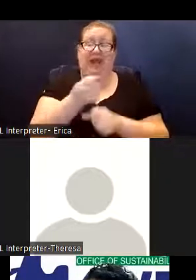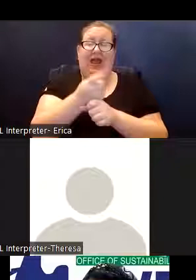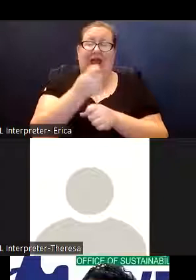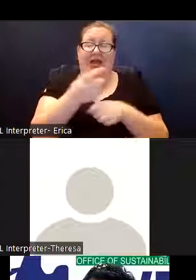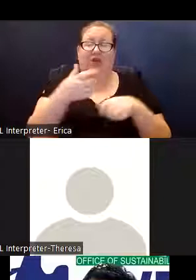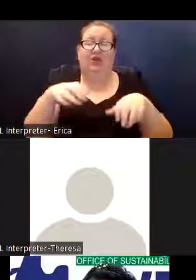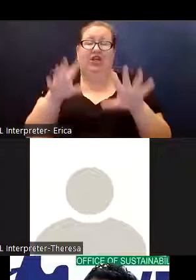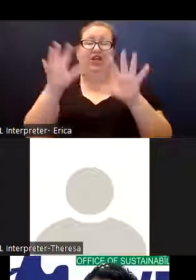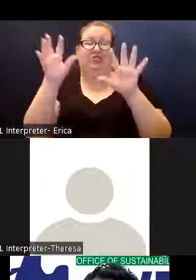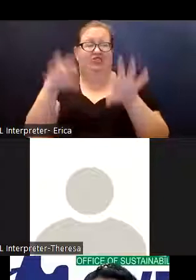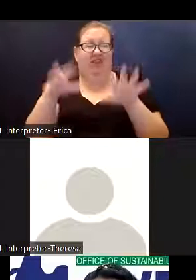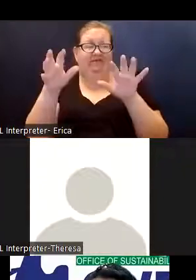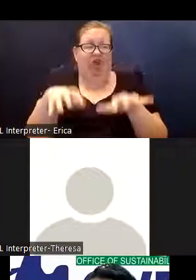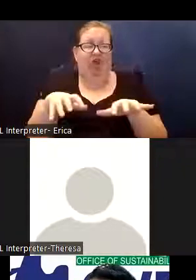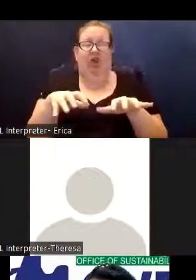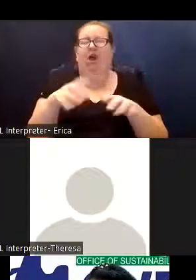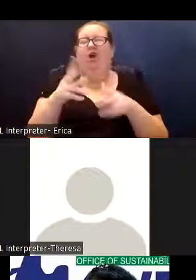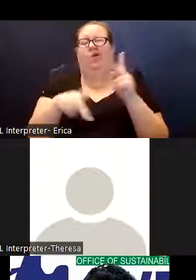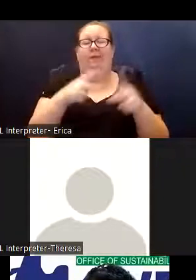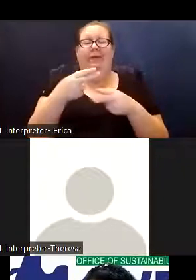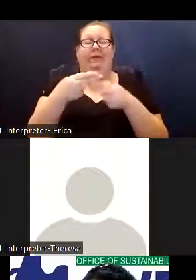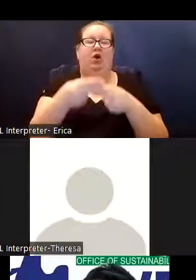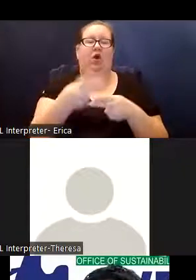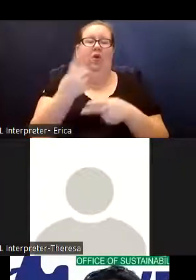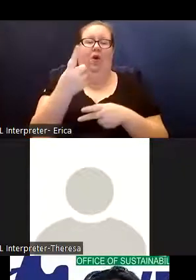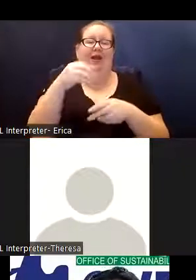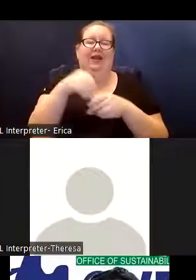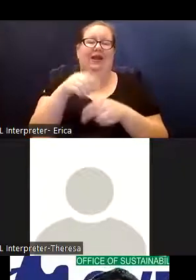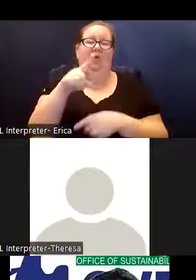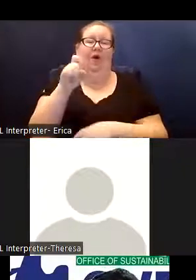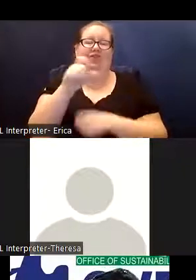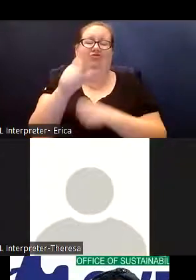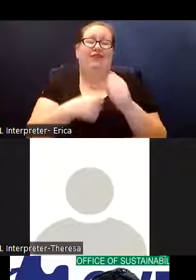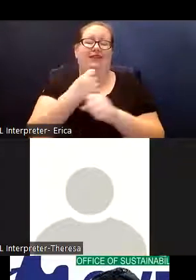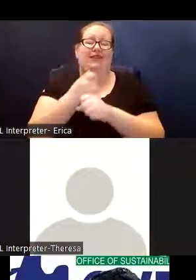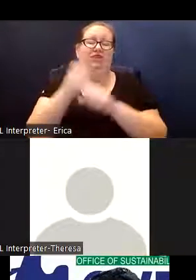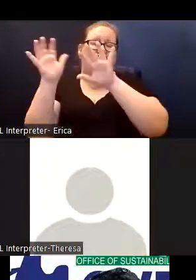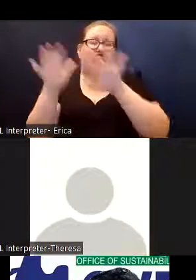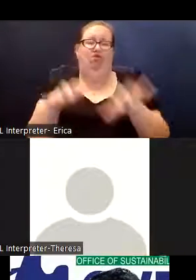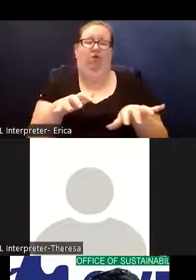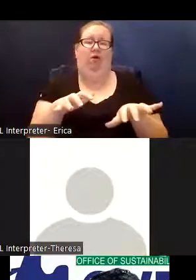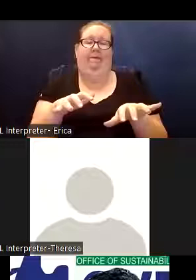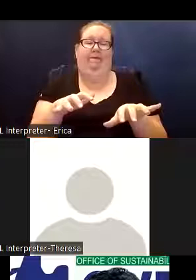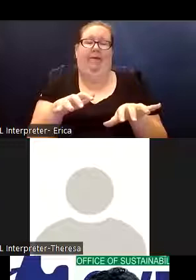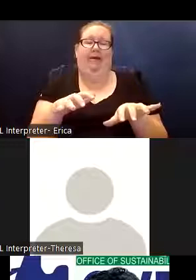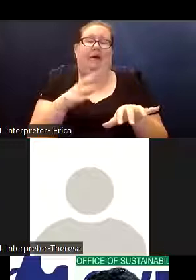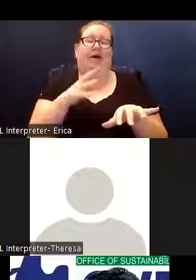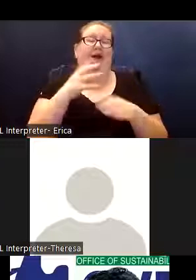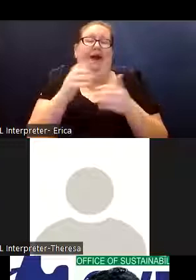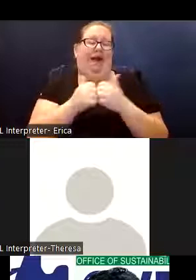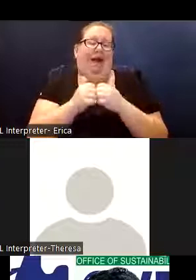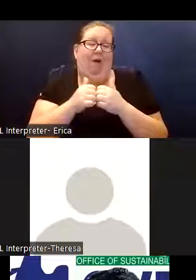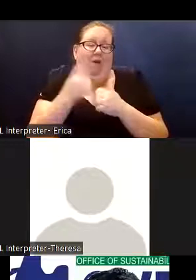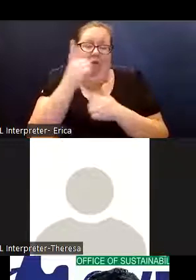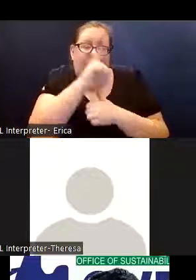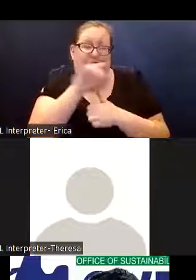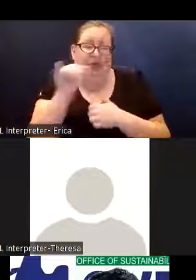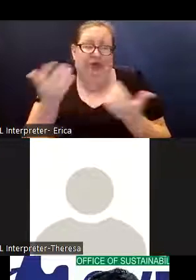or what people will call a 1 in 100 year storm. Where does that flooding look like? So this